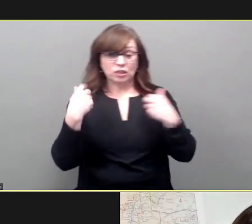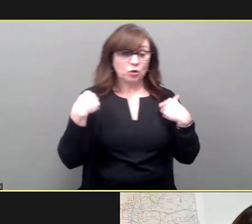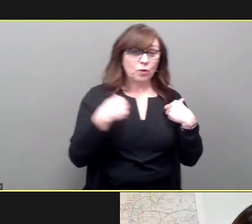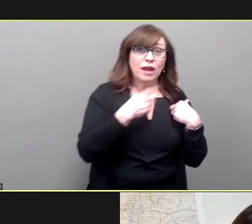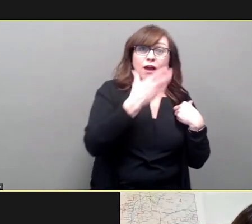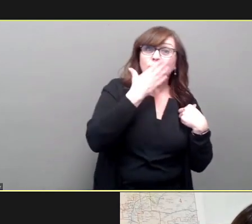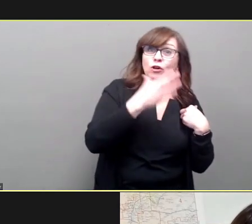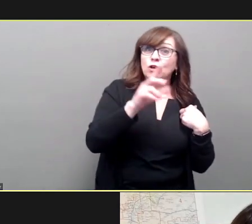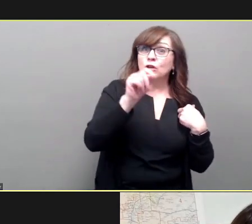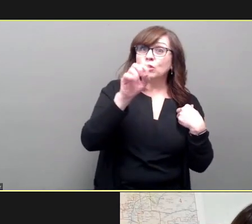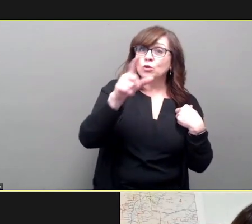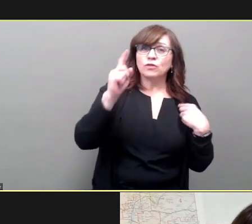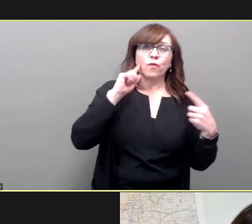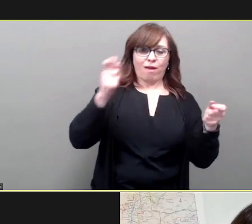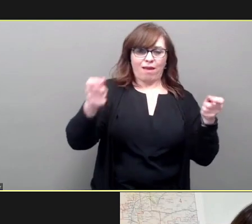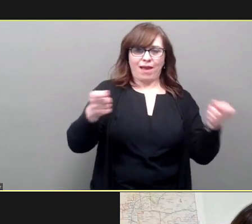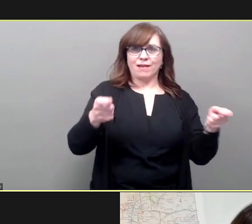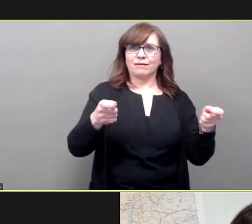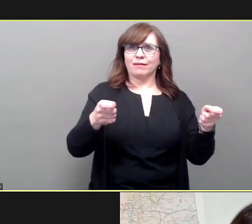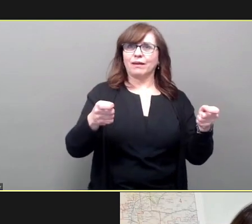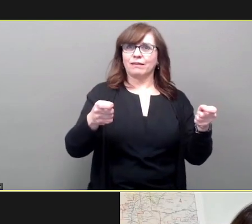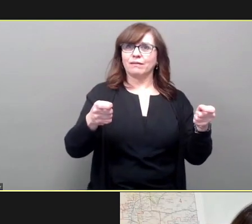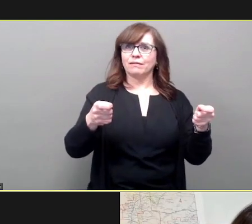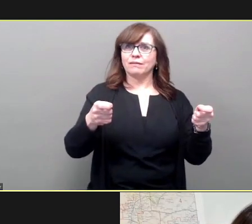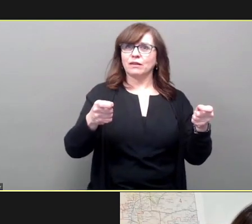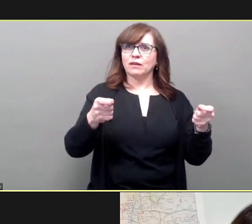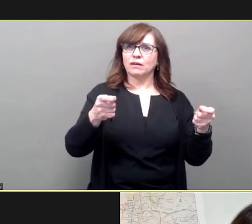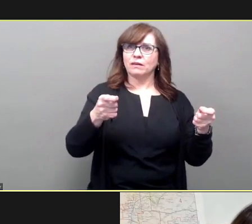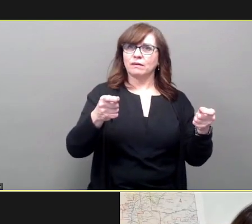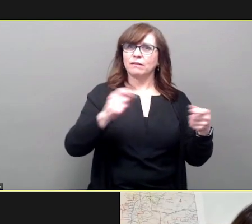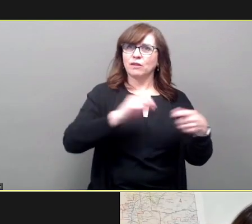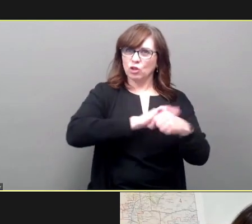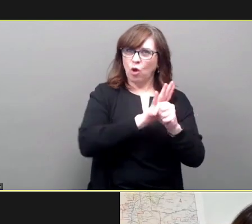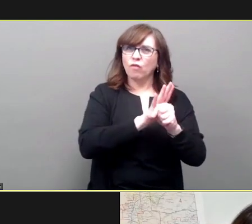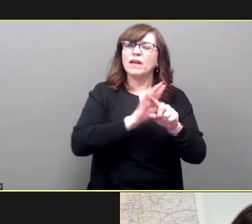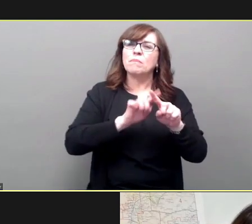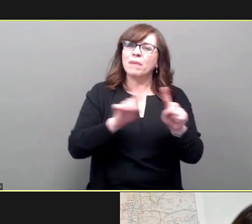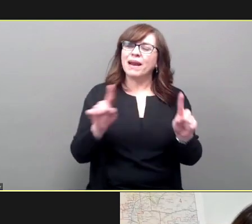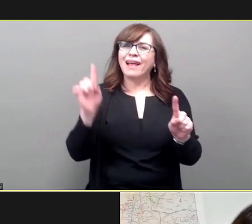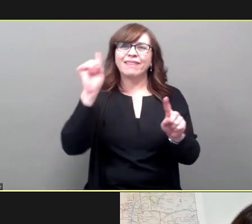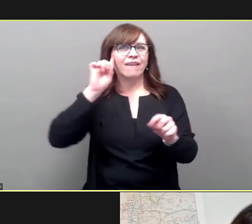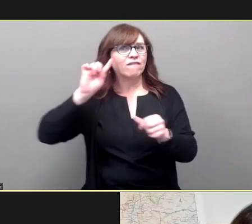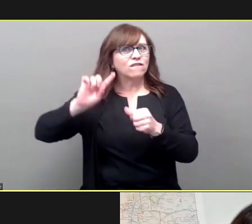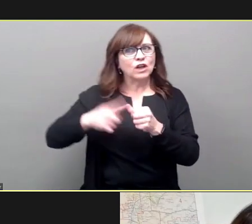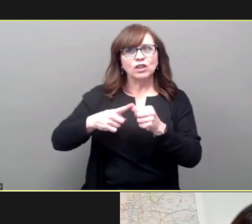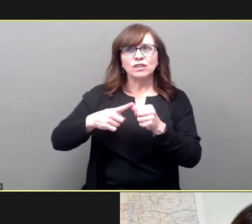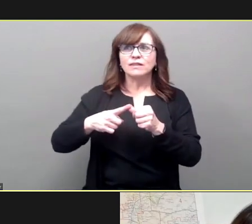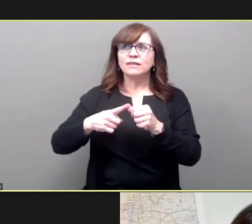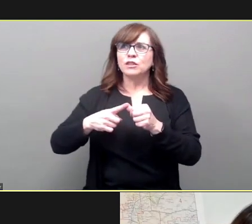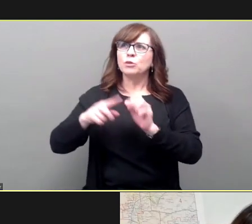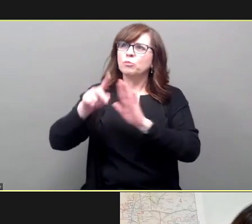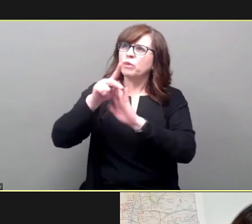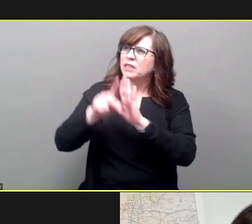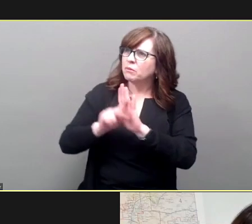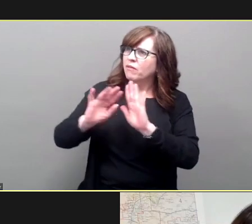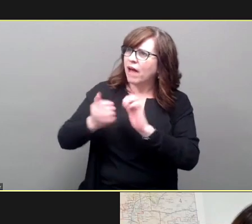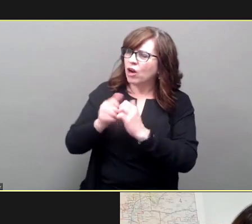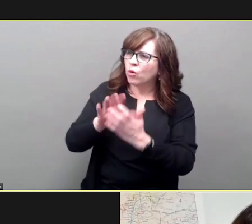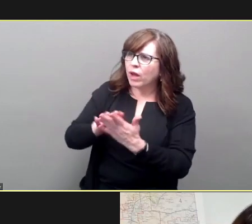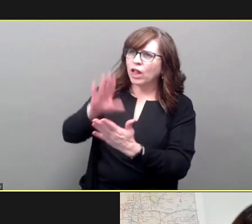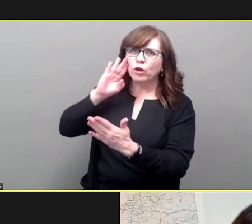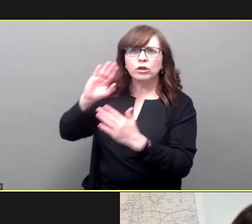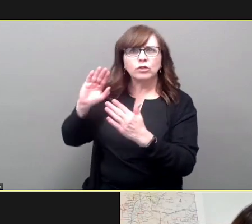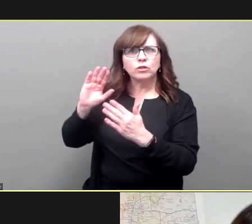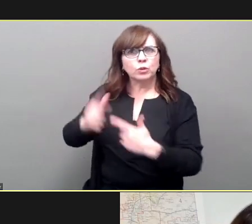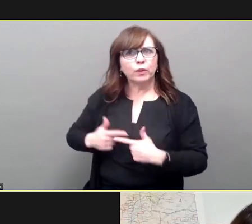the pandemic. So I think the first principle of learning to live with COVID is a